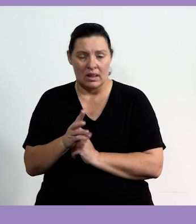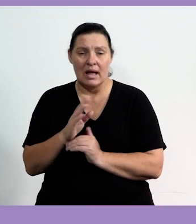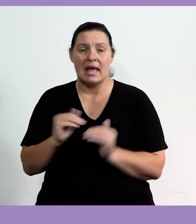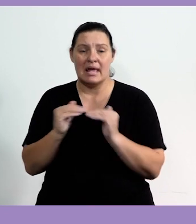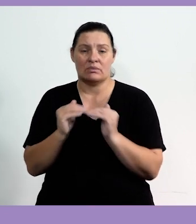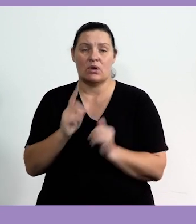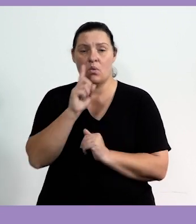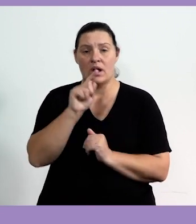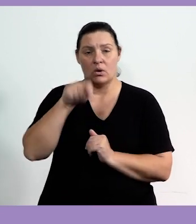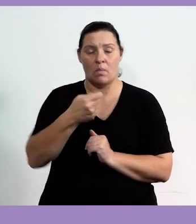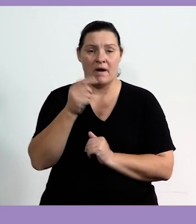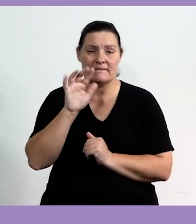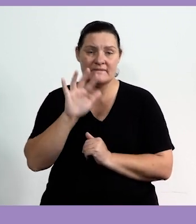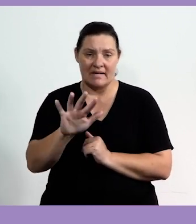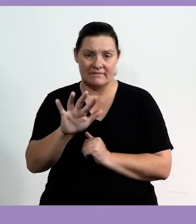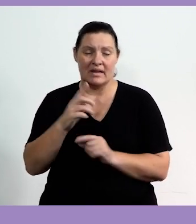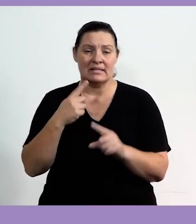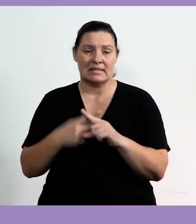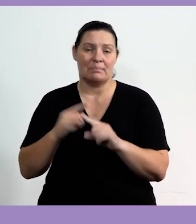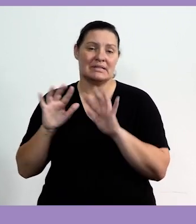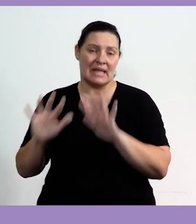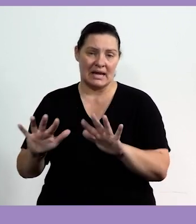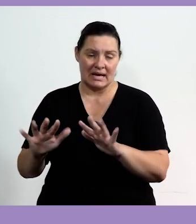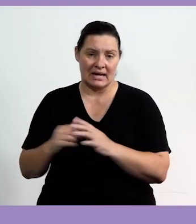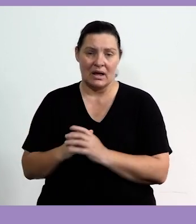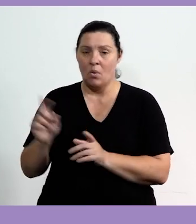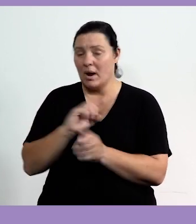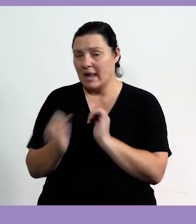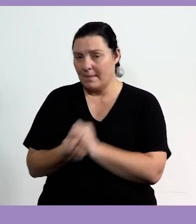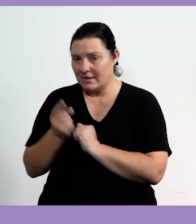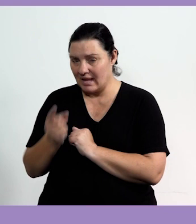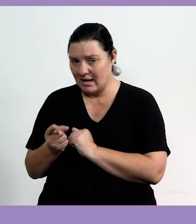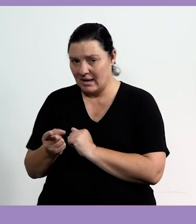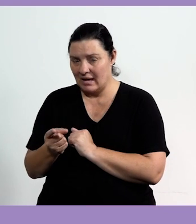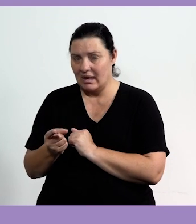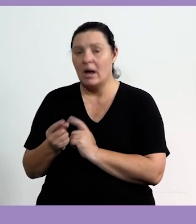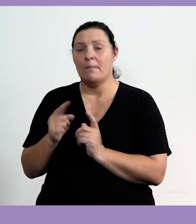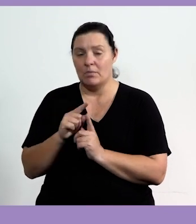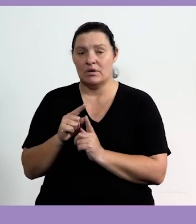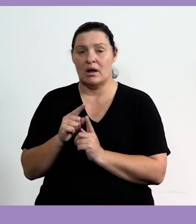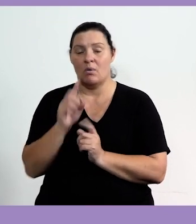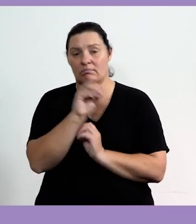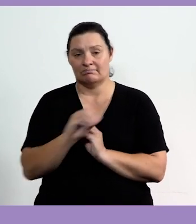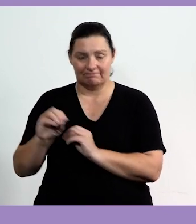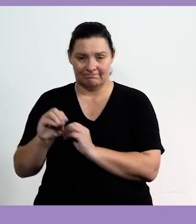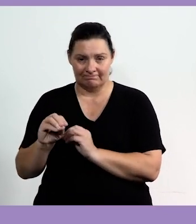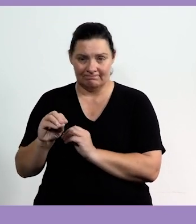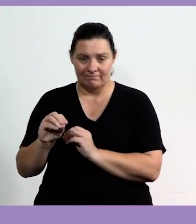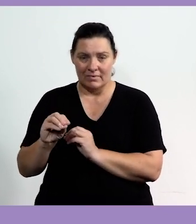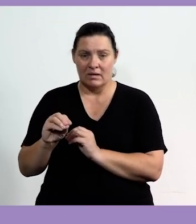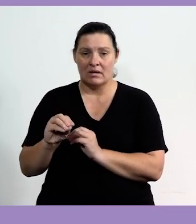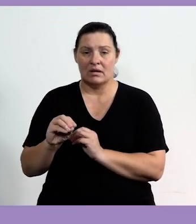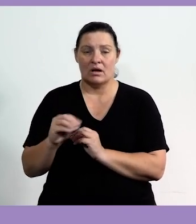that this is going to be equals to 1,5 multiplied by 10. What happened there? I just shifted the